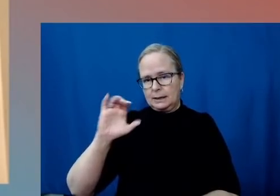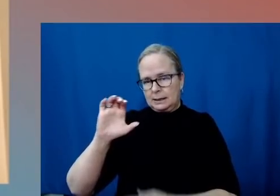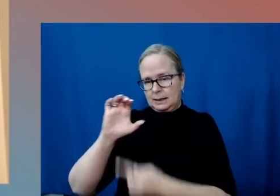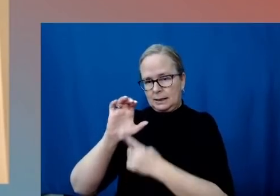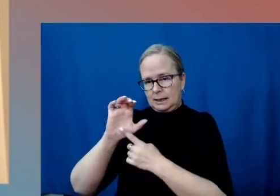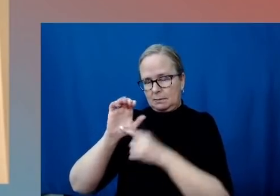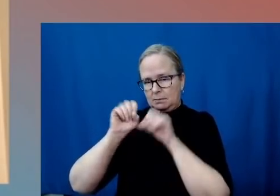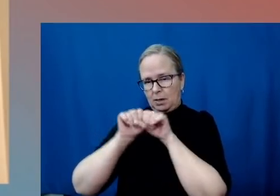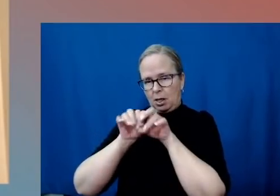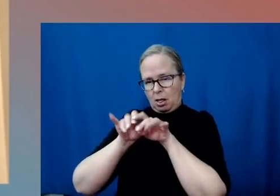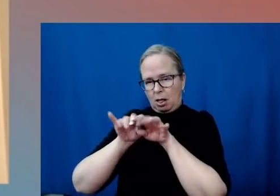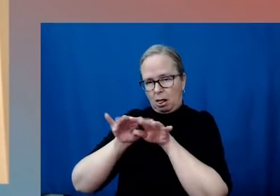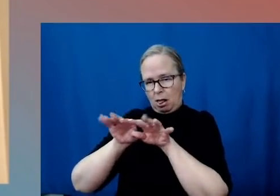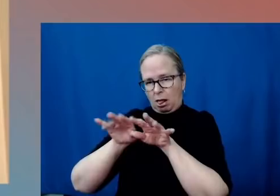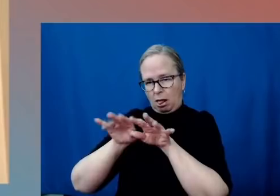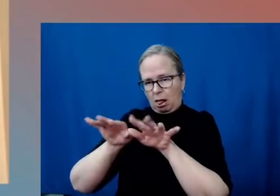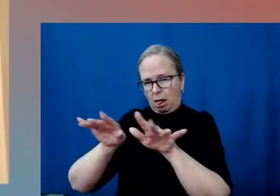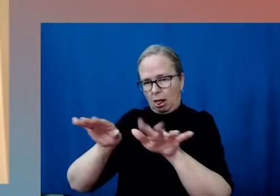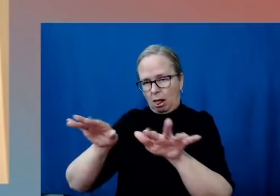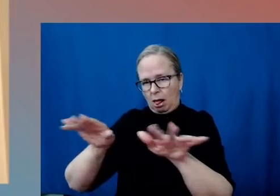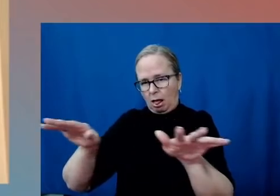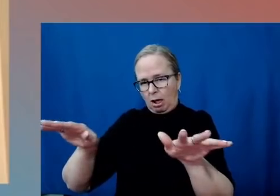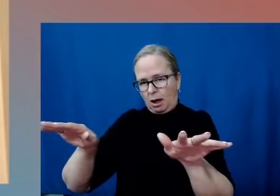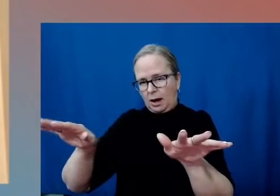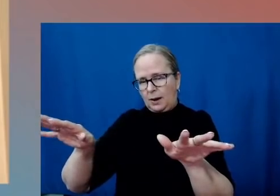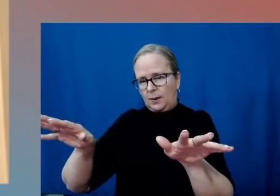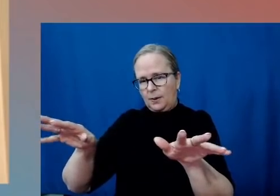saturate, everybody who could get infected gets infected, and